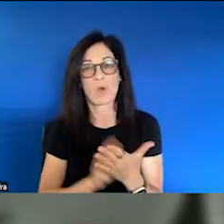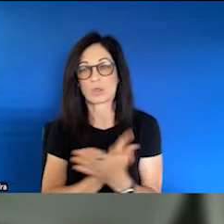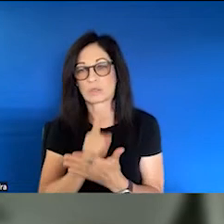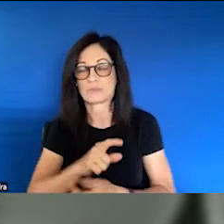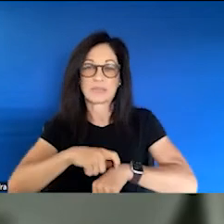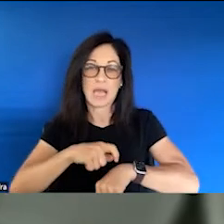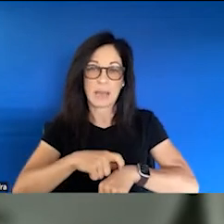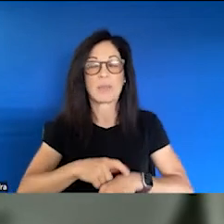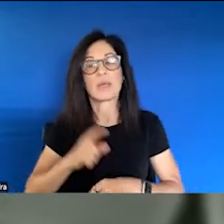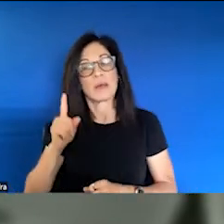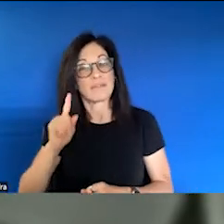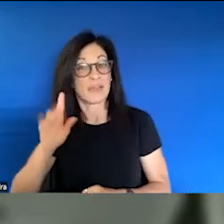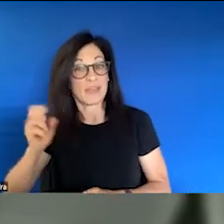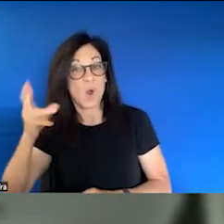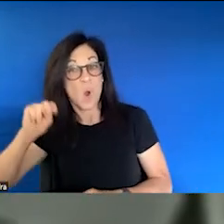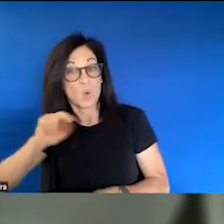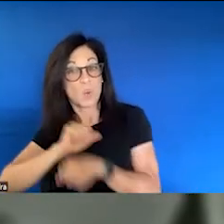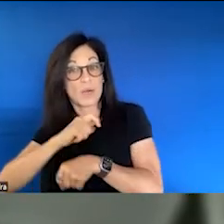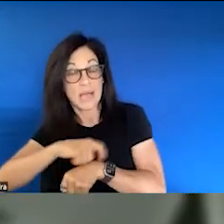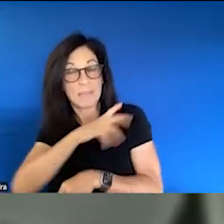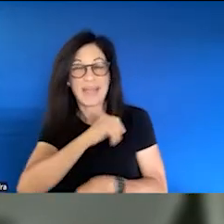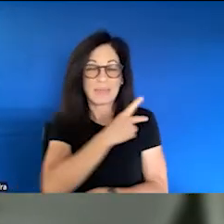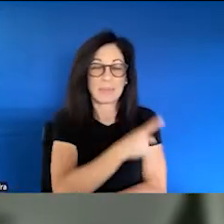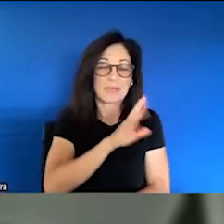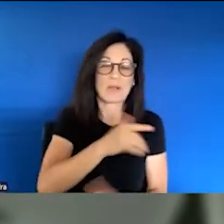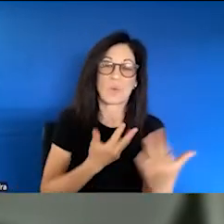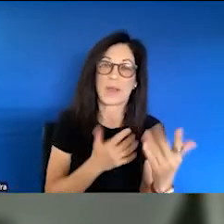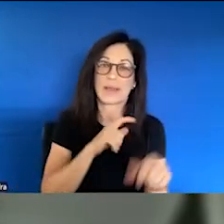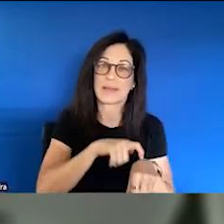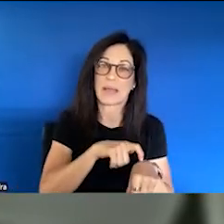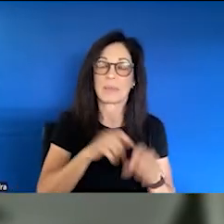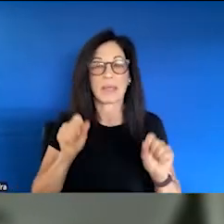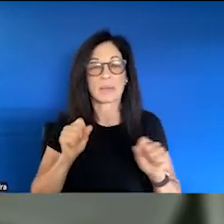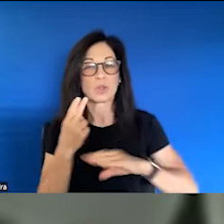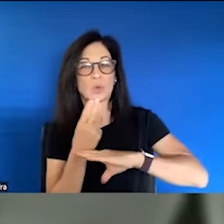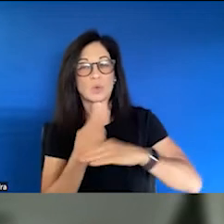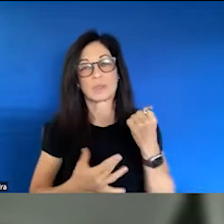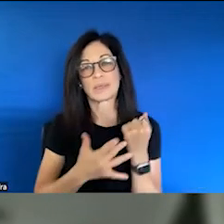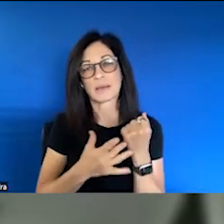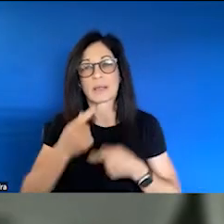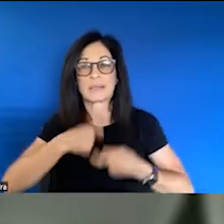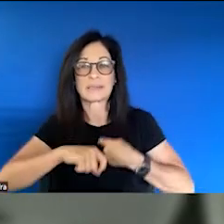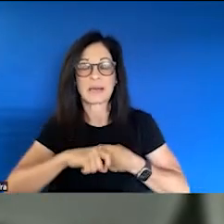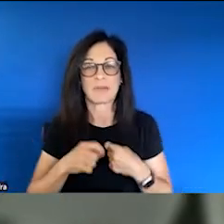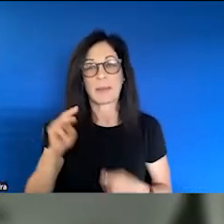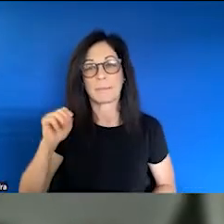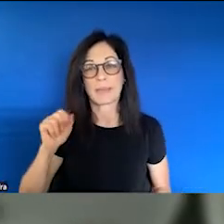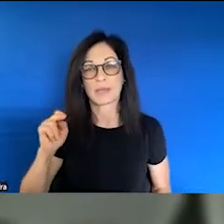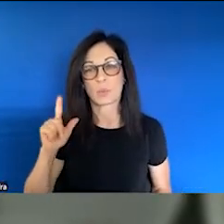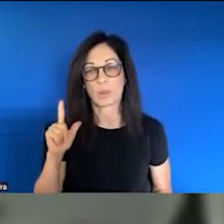of the patient's wait time, by being able to use a technology rather than a manual